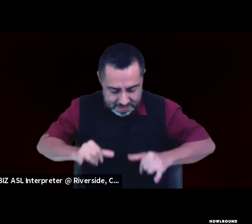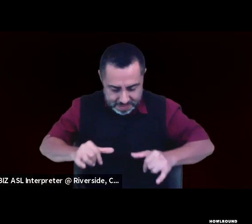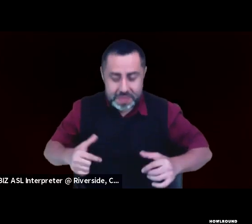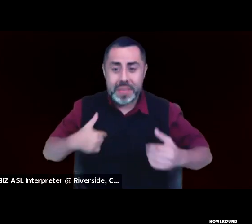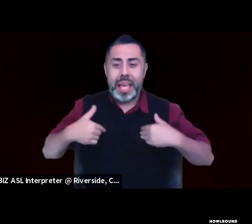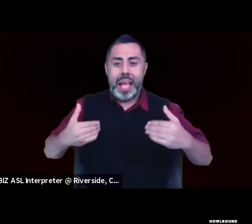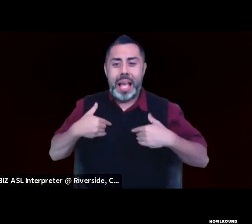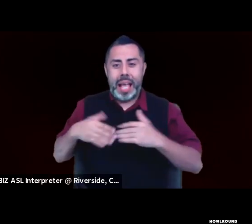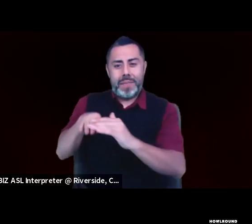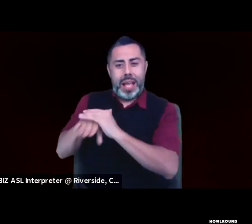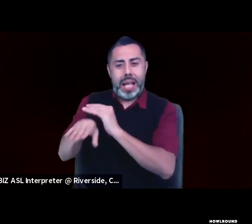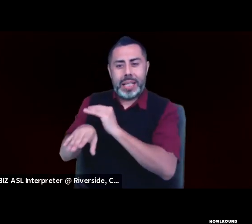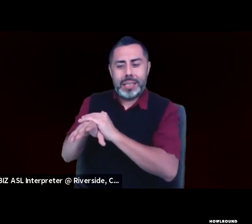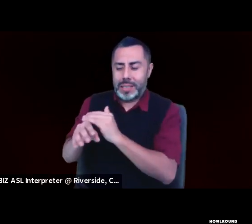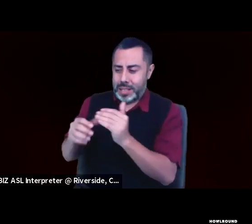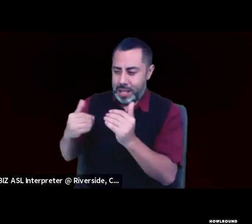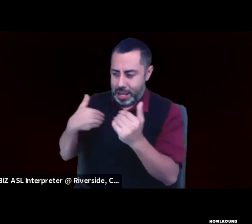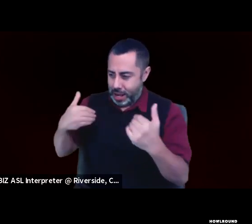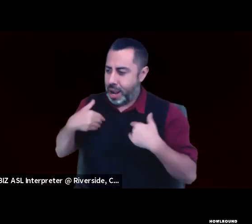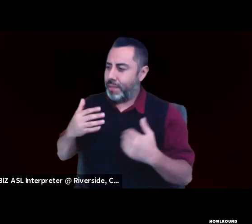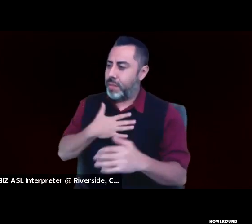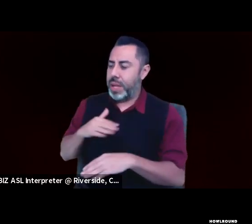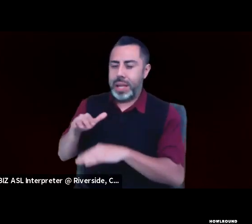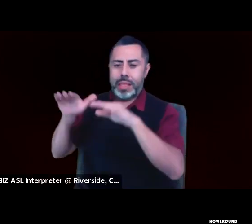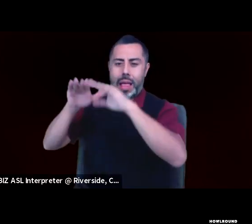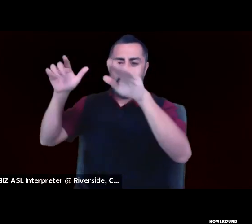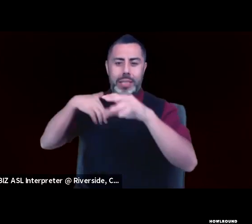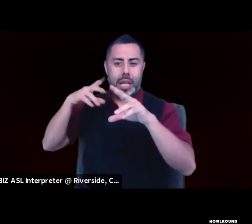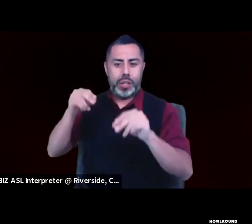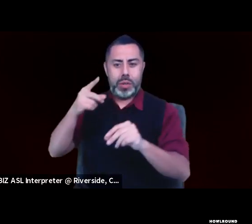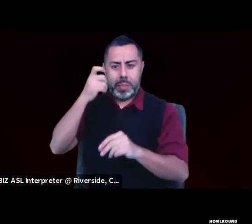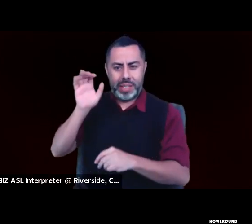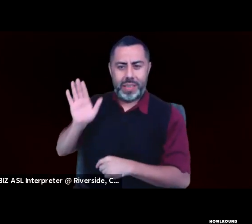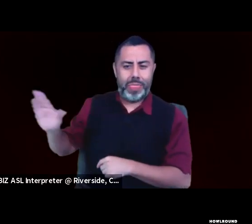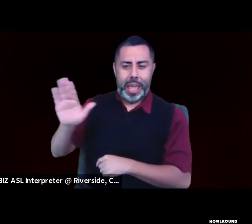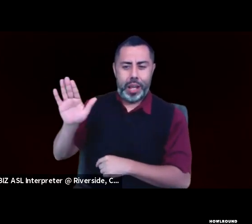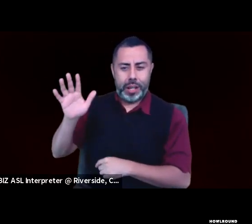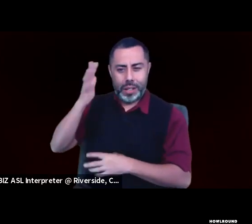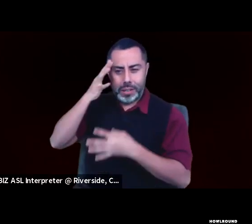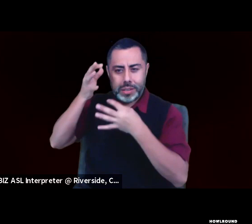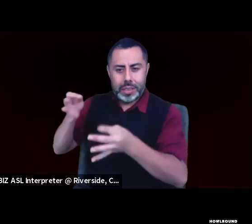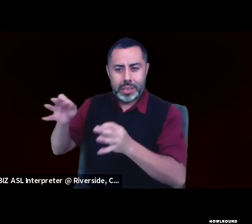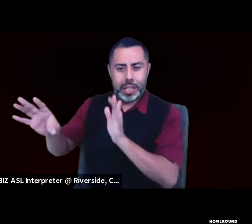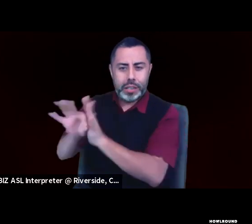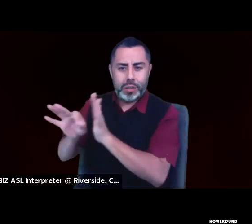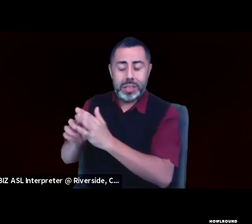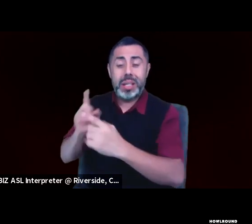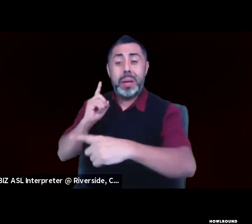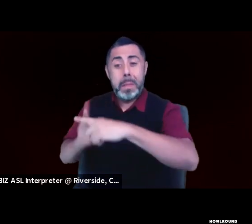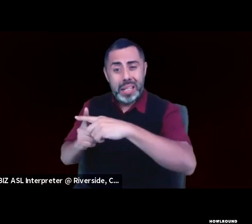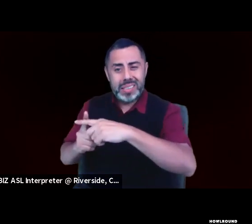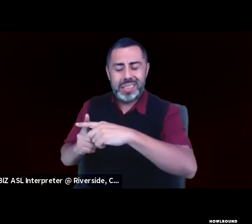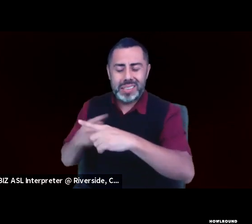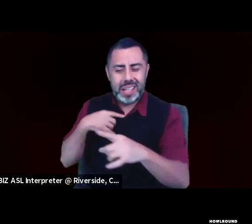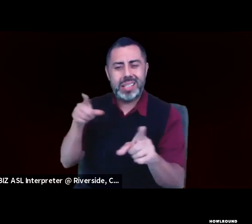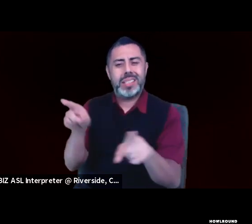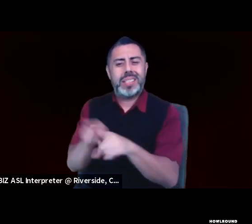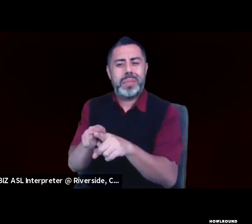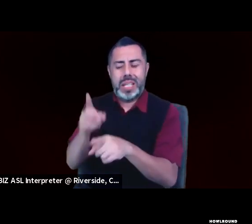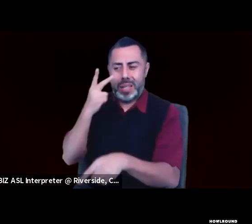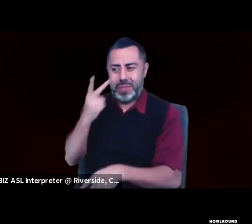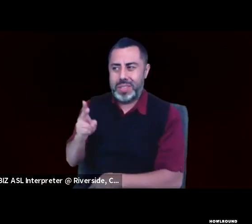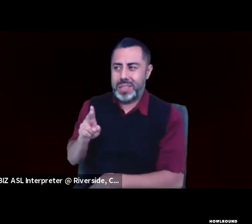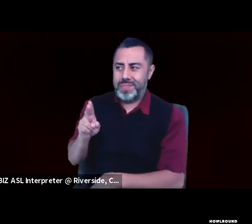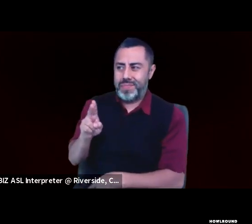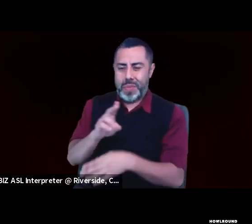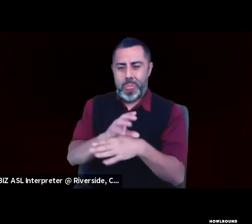those choices, but then also see the consequence of that on the land and the water. So